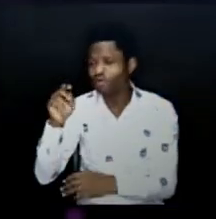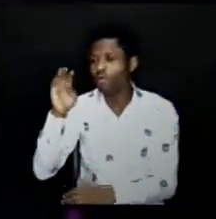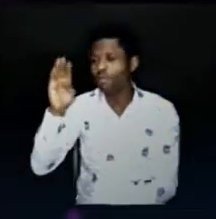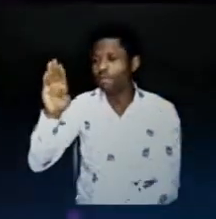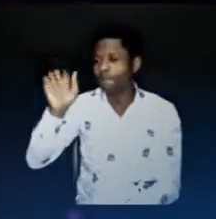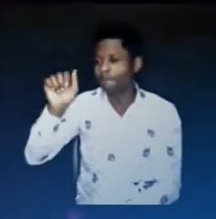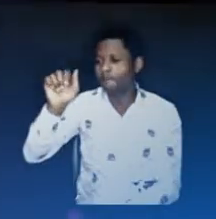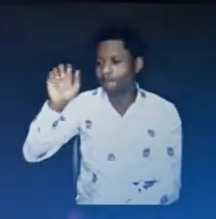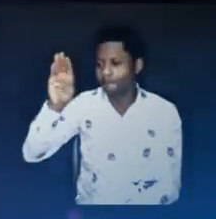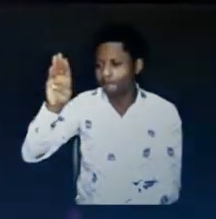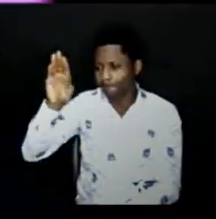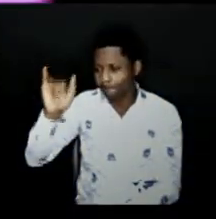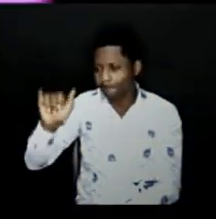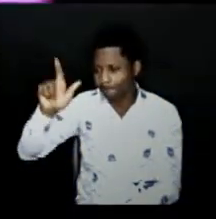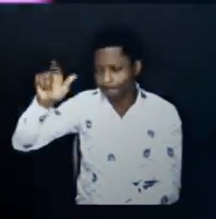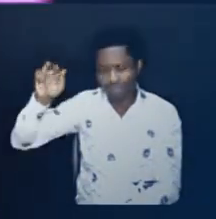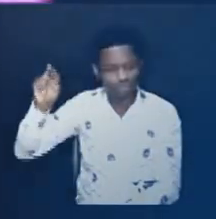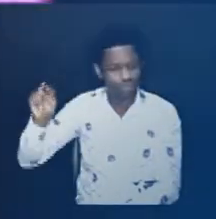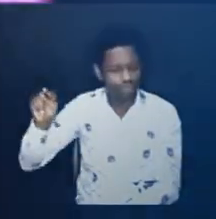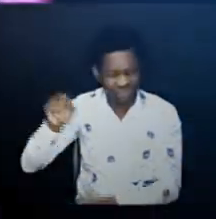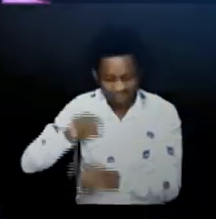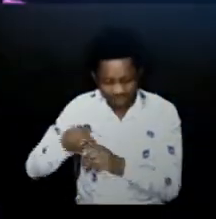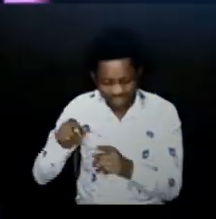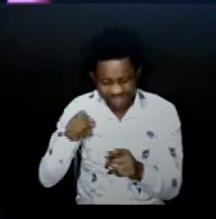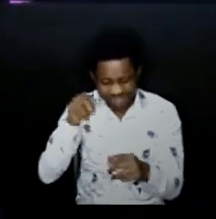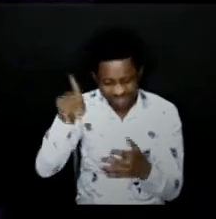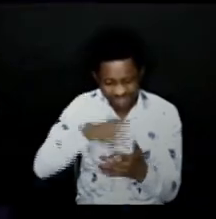to pray for the nations.